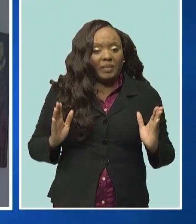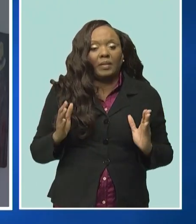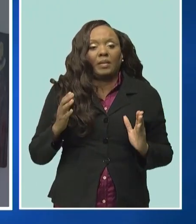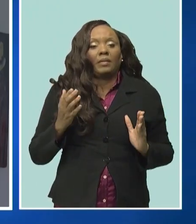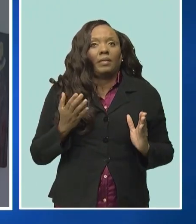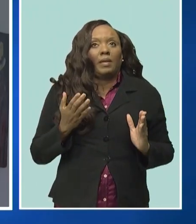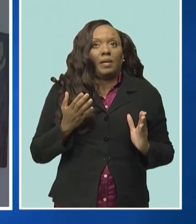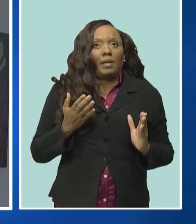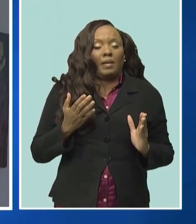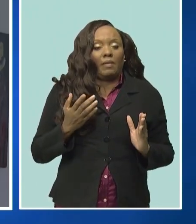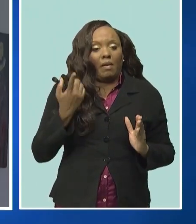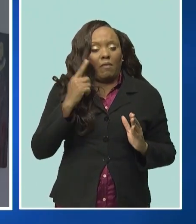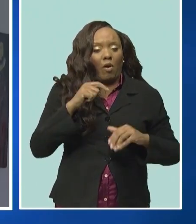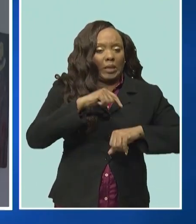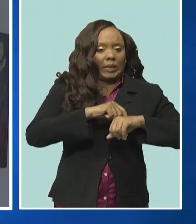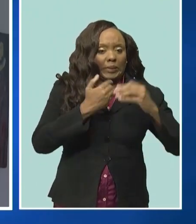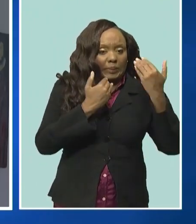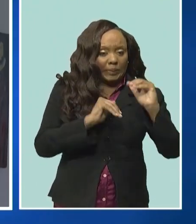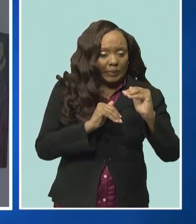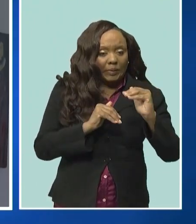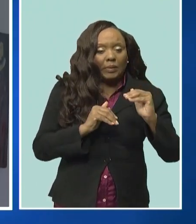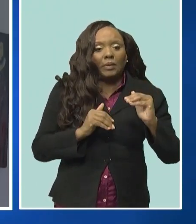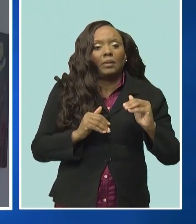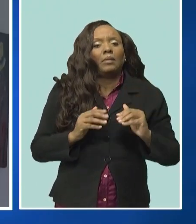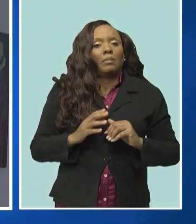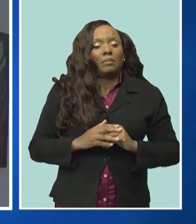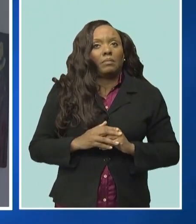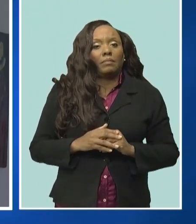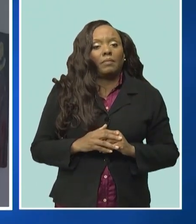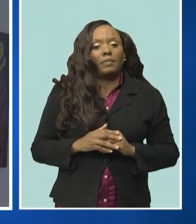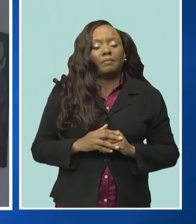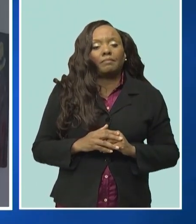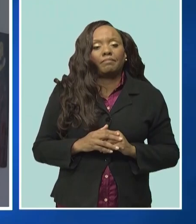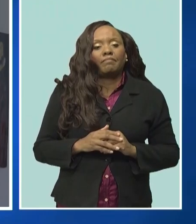after. In the case of Smith,